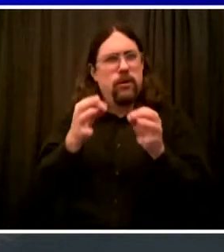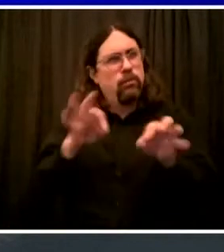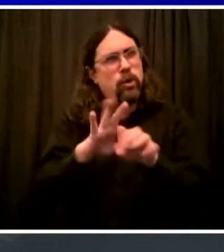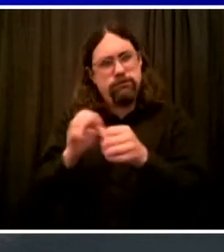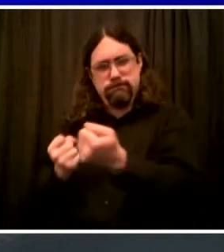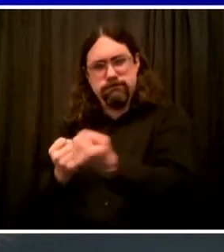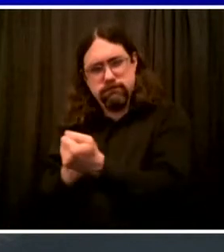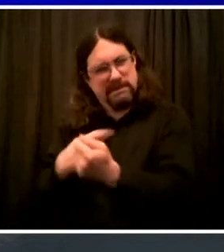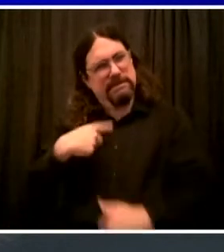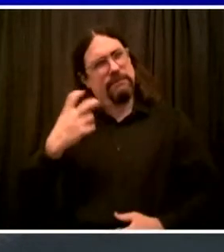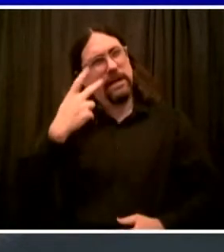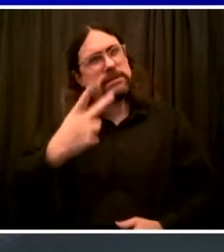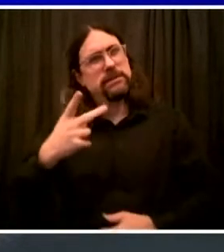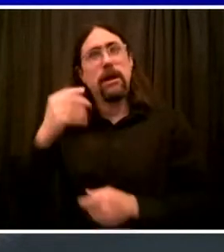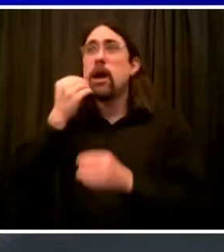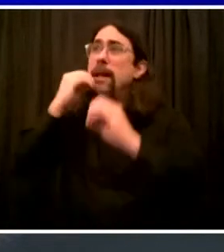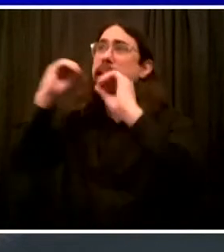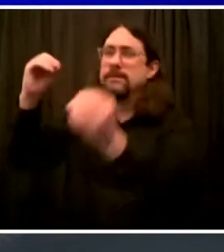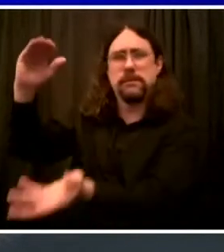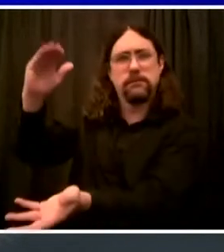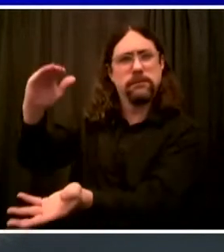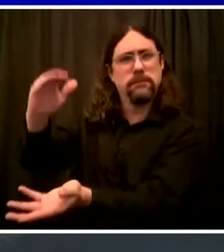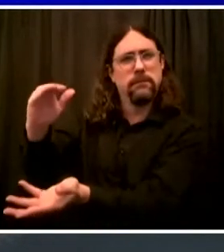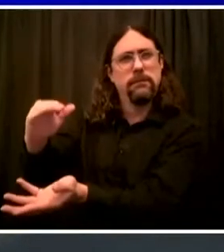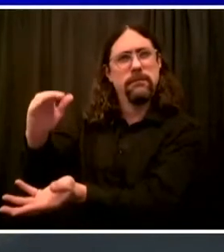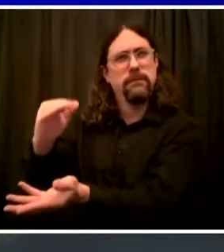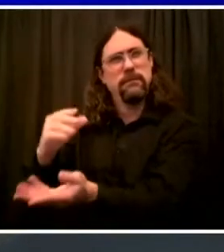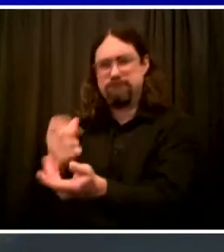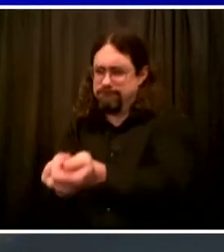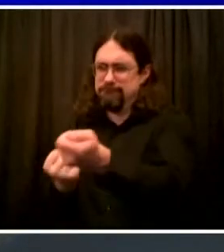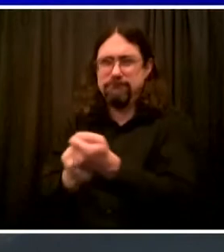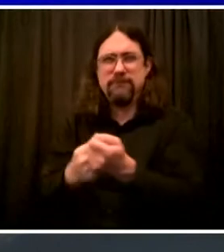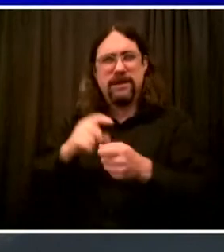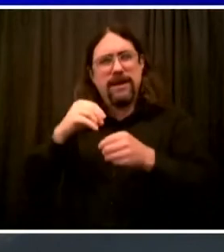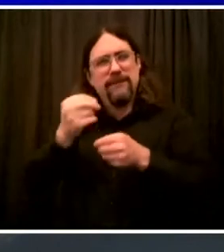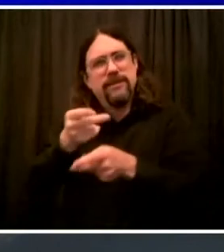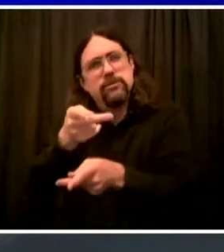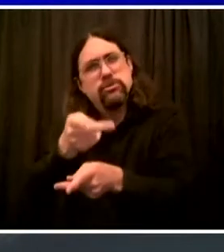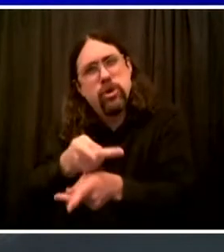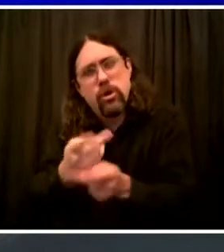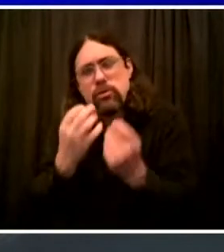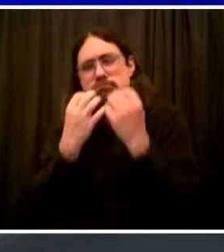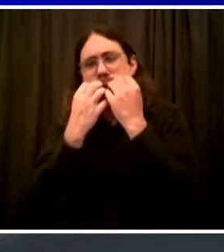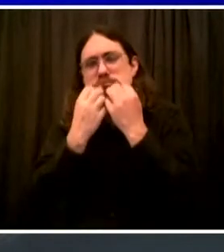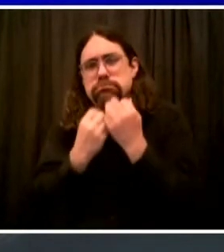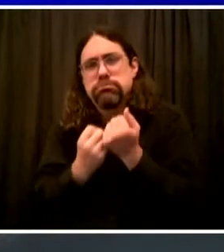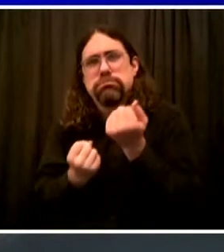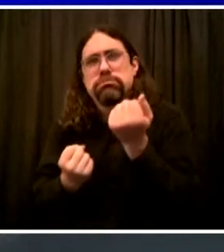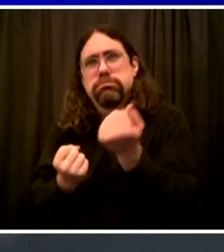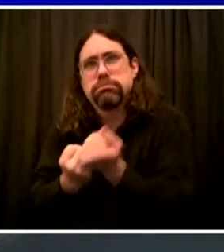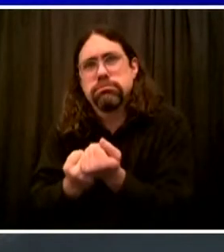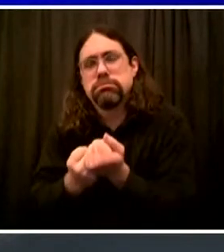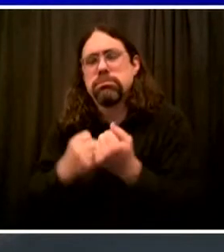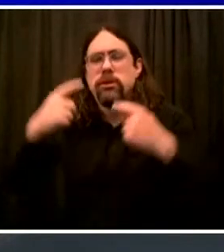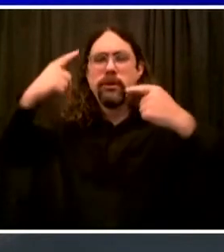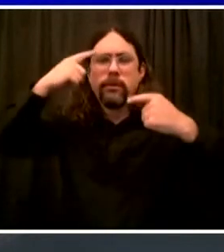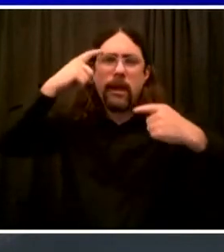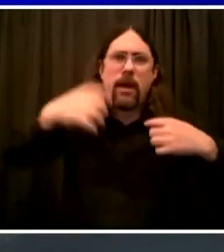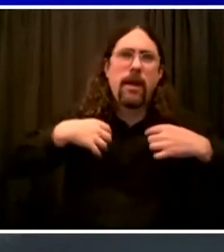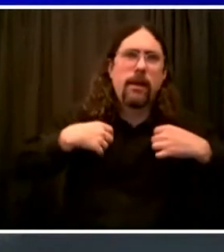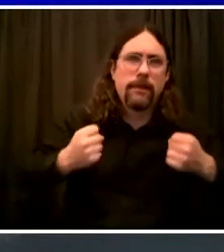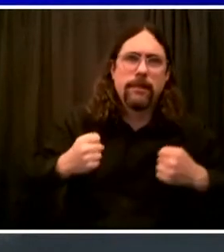care and get help overcoming the challenges they face, including mental health challenges and substance misuse challenges.